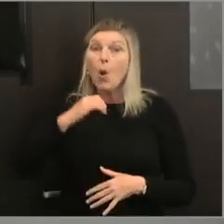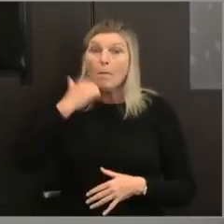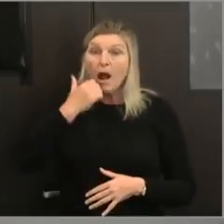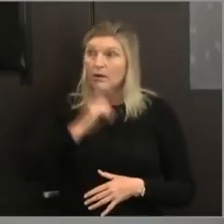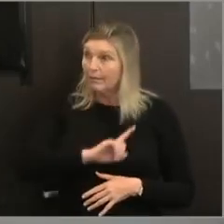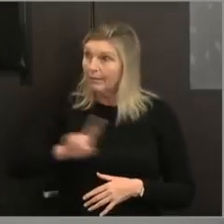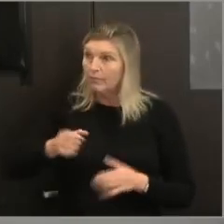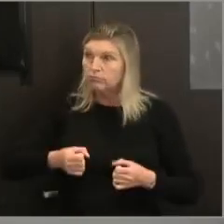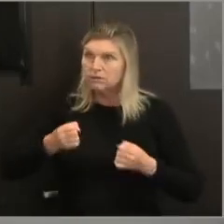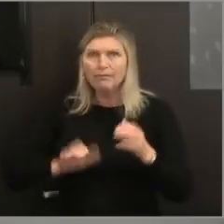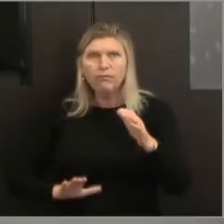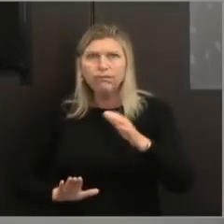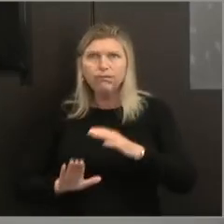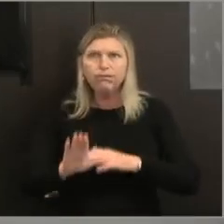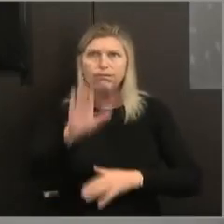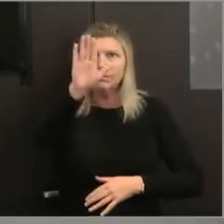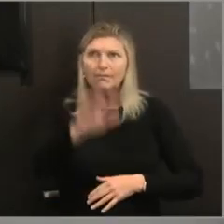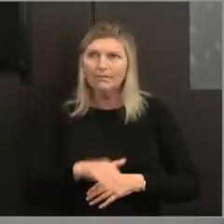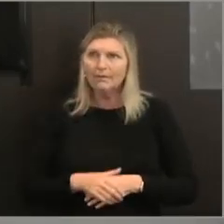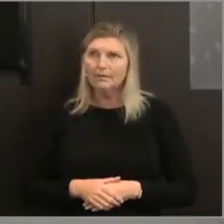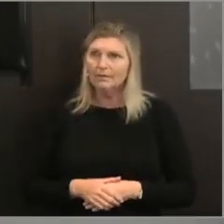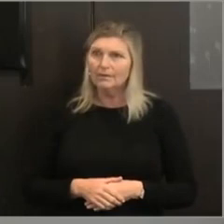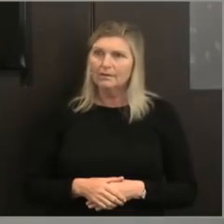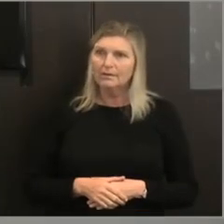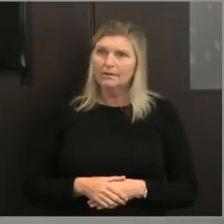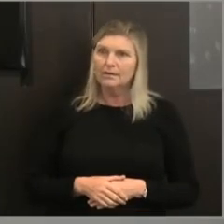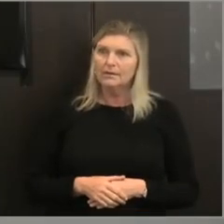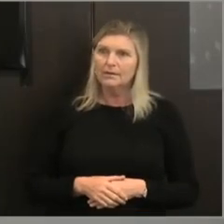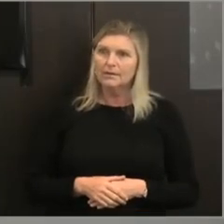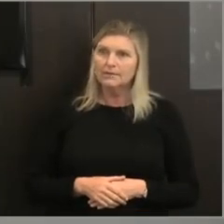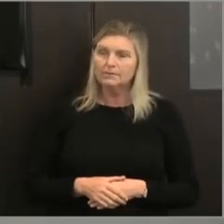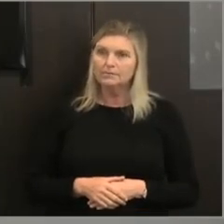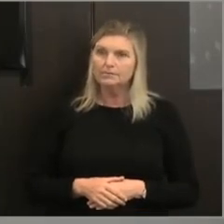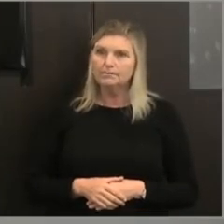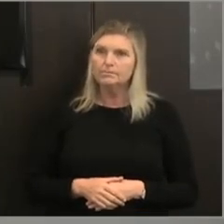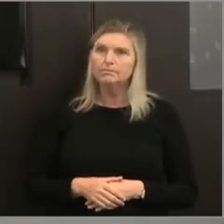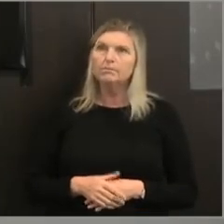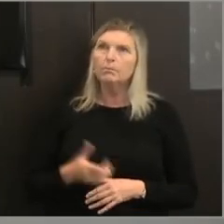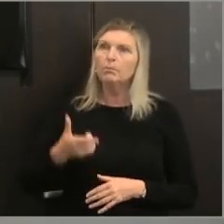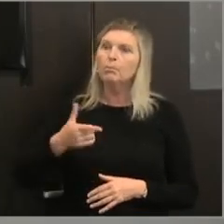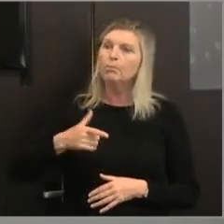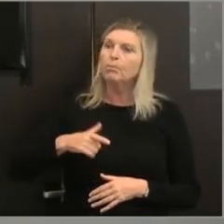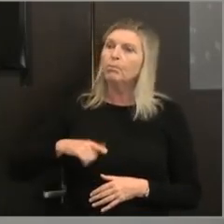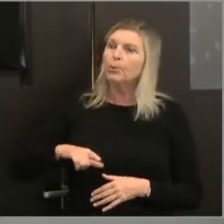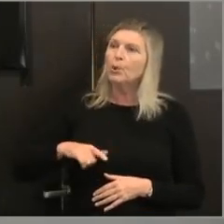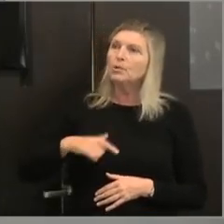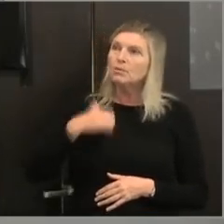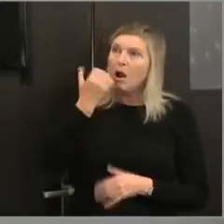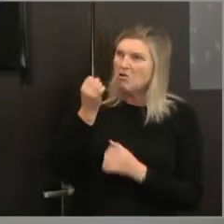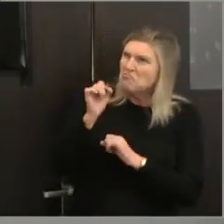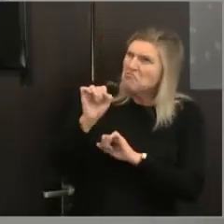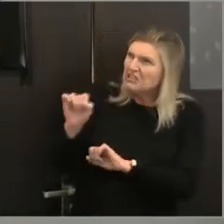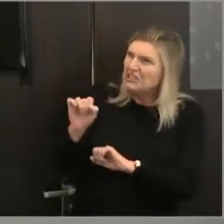had soared during the wars, when Māori who resisted the confiscation of land